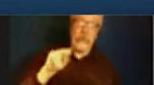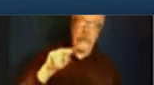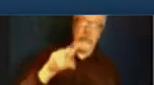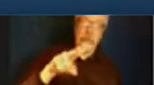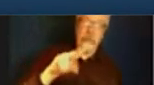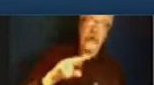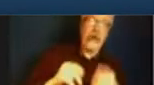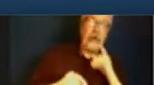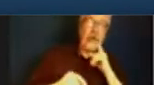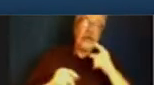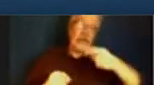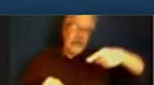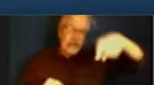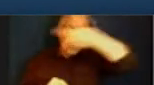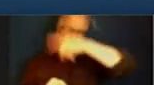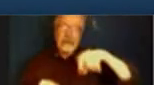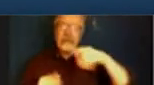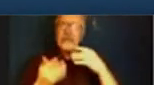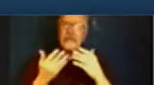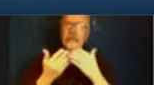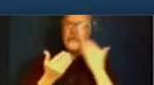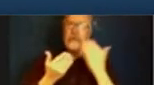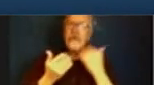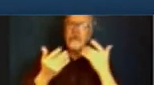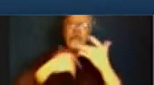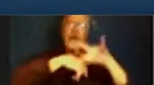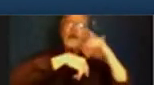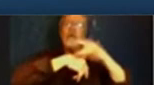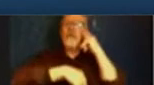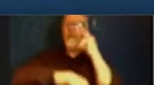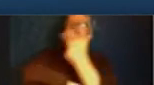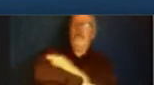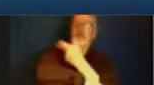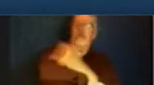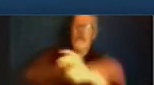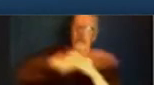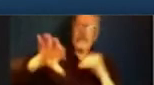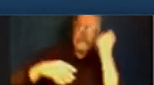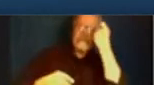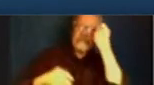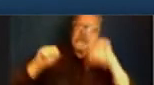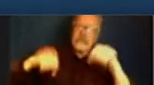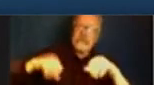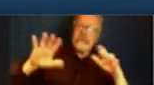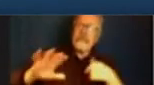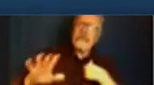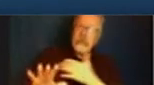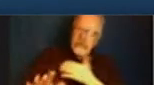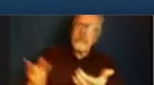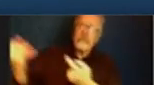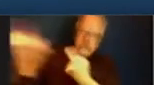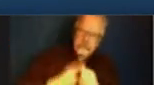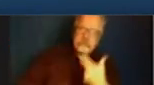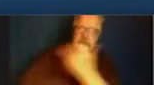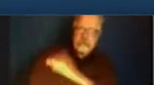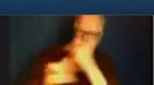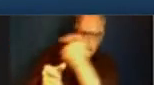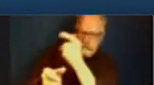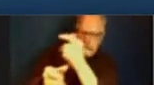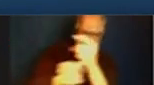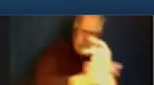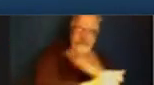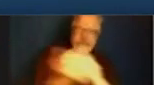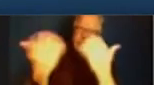get boosters, it is our hope that more people will come in to get them without the necessity of a mandate. And we think matching